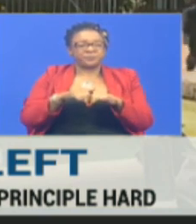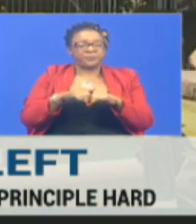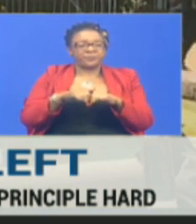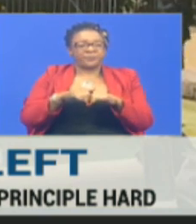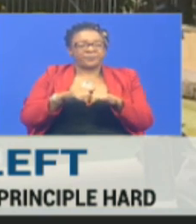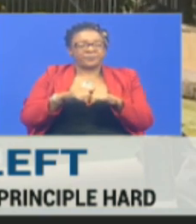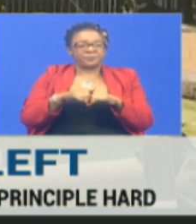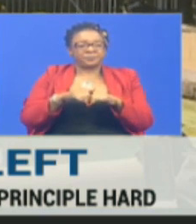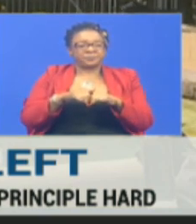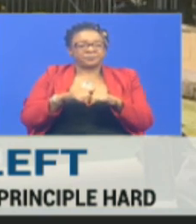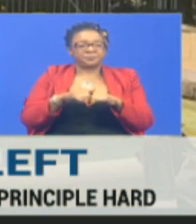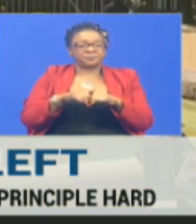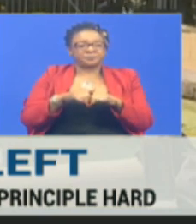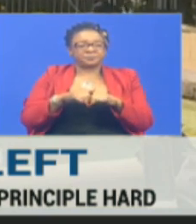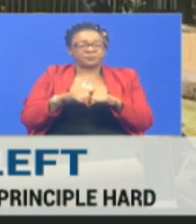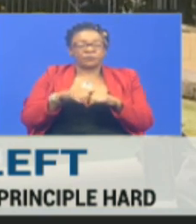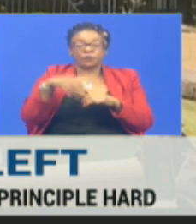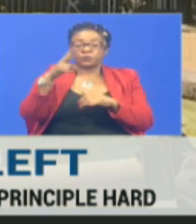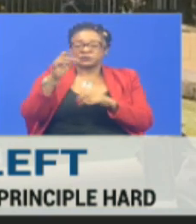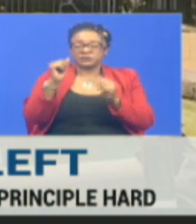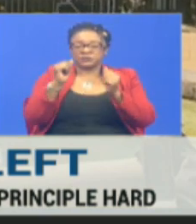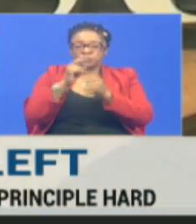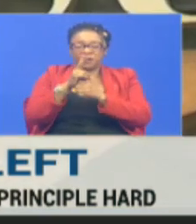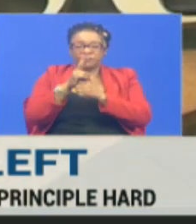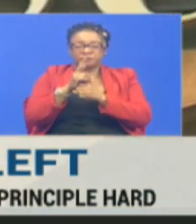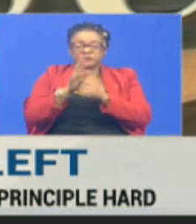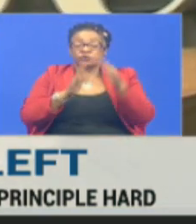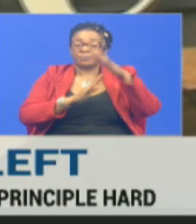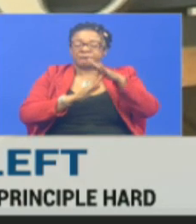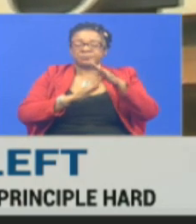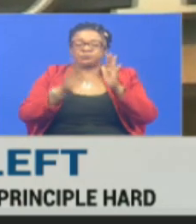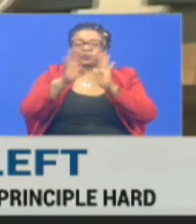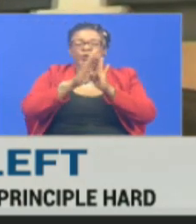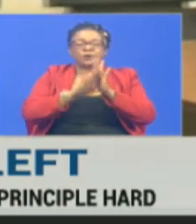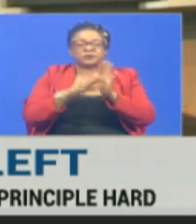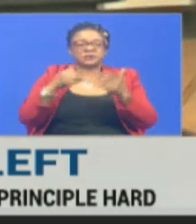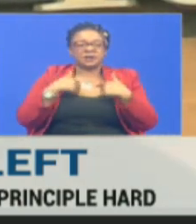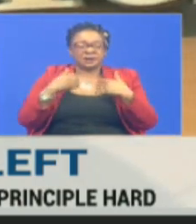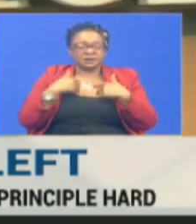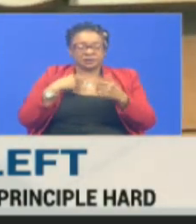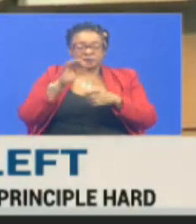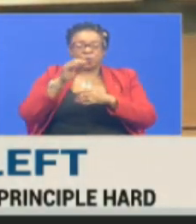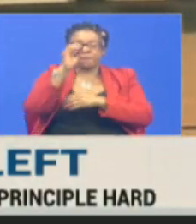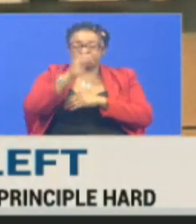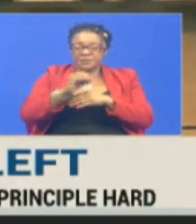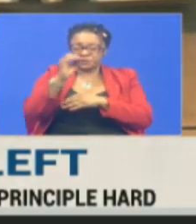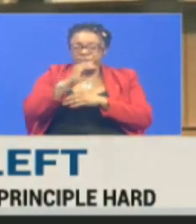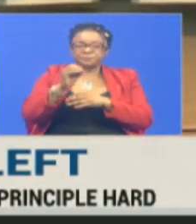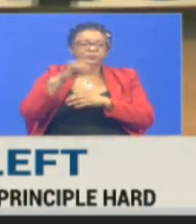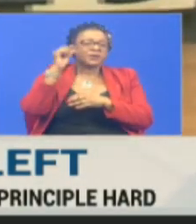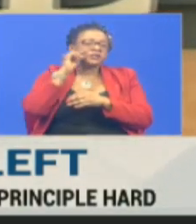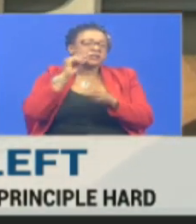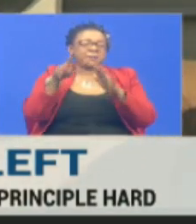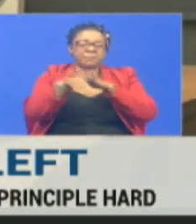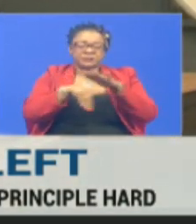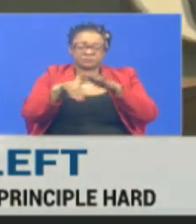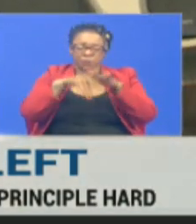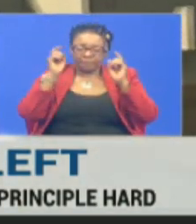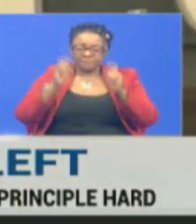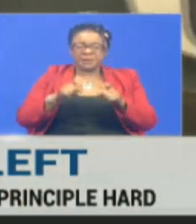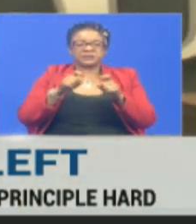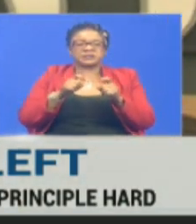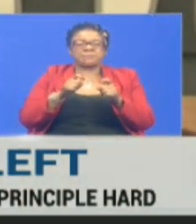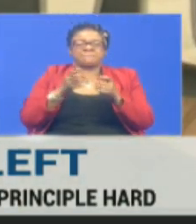Mm-hmm. In 2012, the Supreme Court issued an advisory opinion that the gender principle be realized progressively, setting